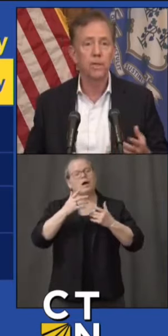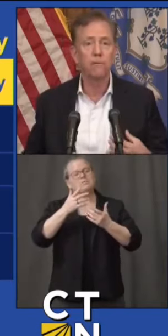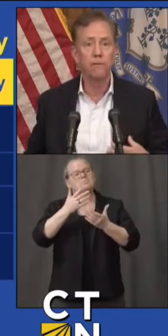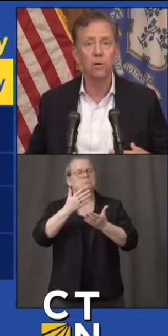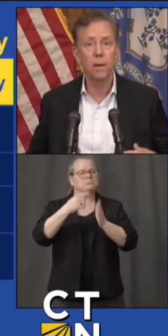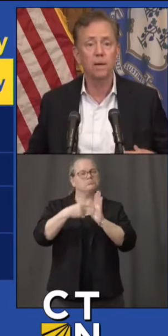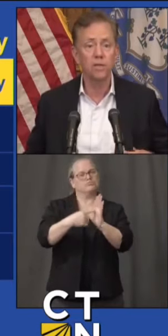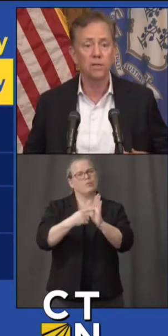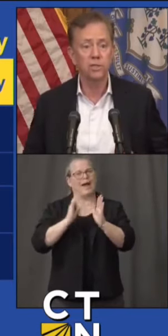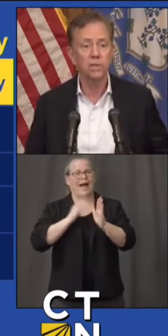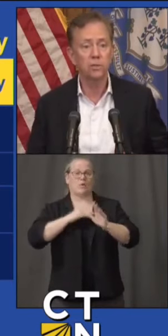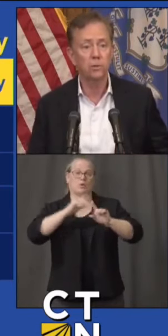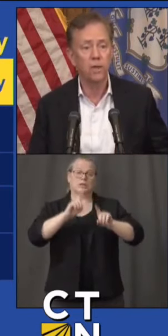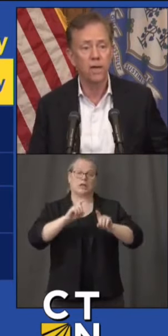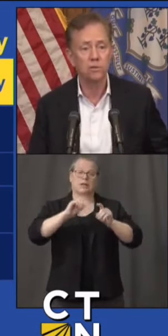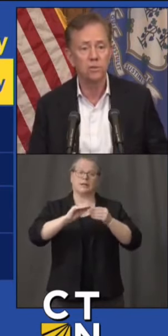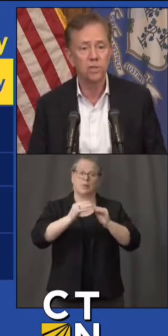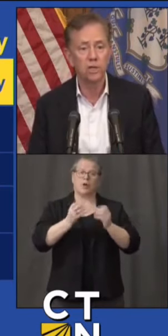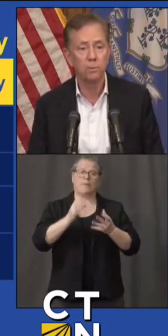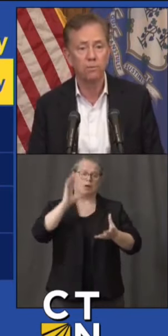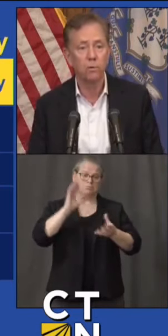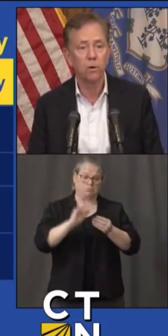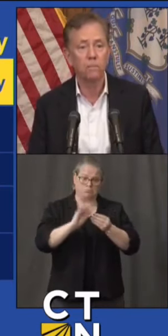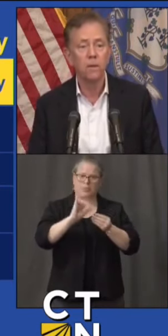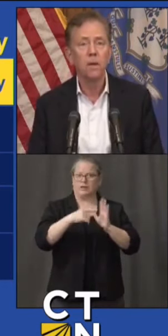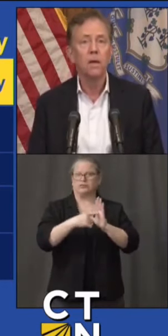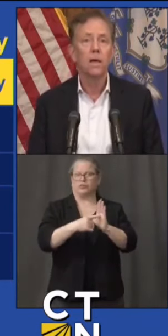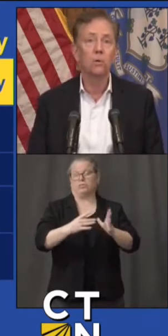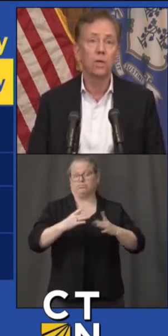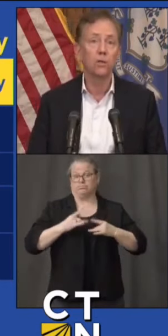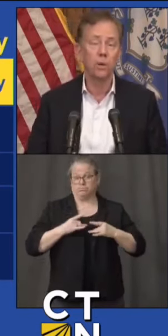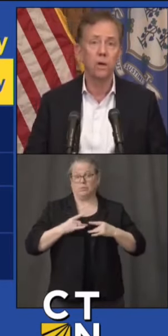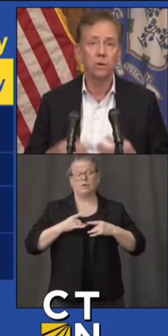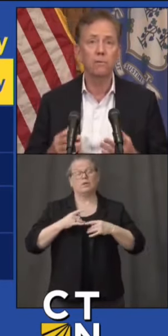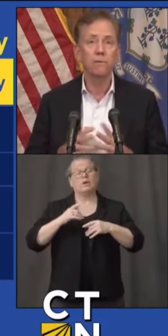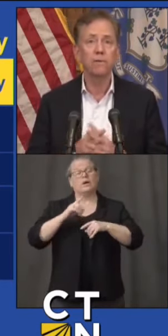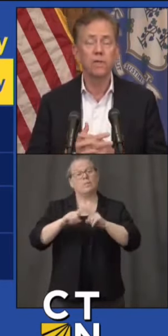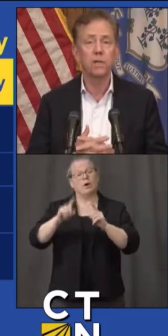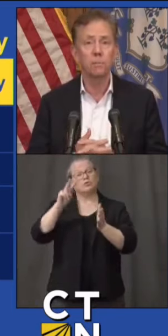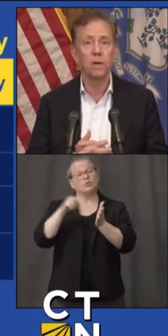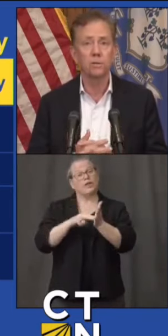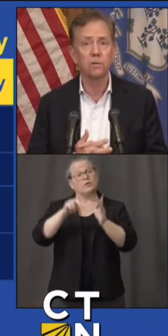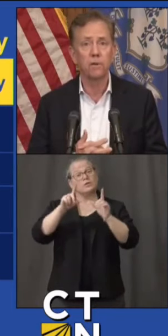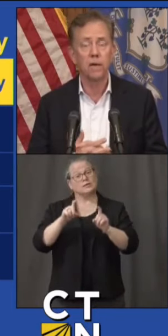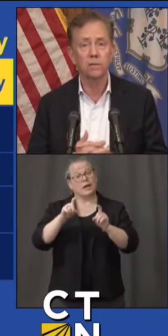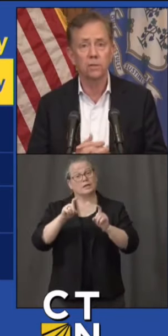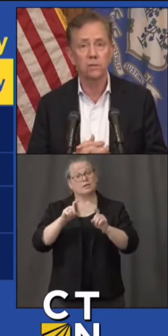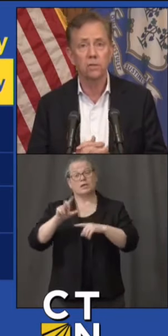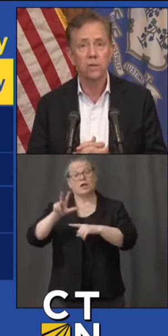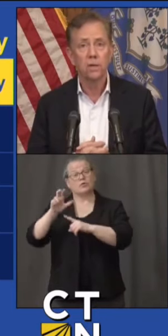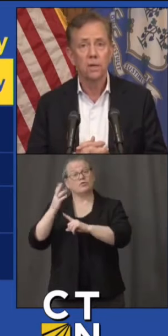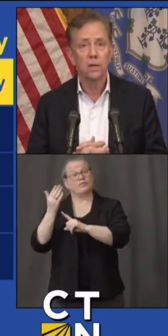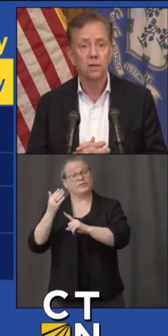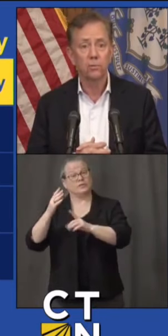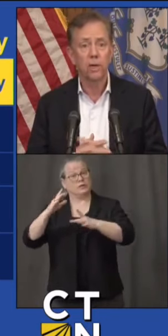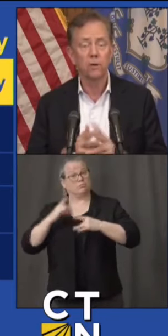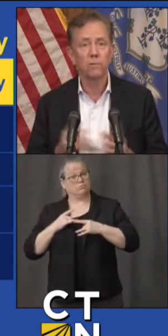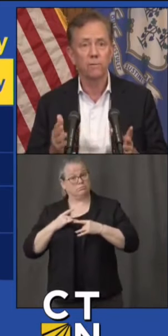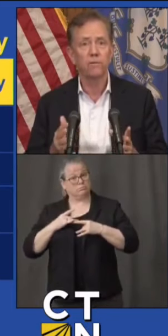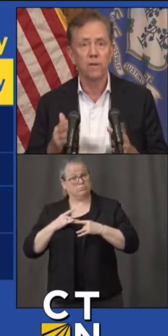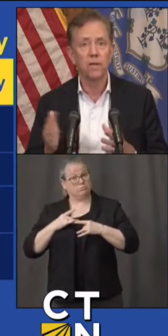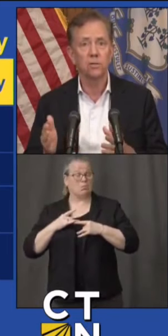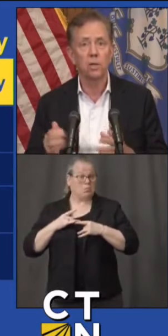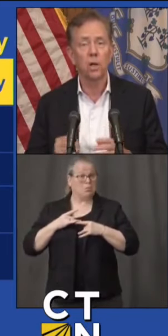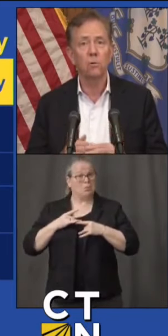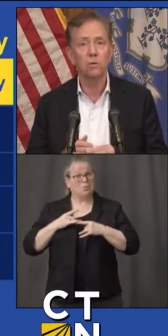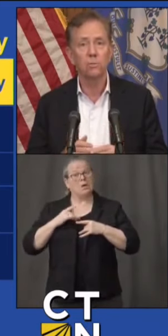we did a fair amount of testing, 2,000 tests performed, and only 315 positive cases.